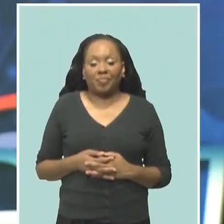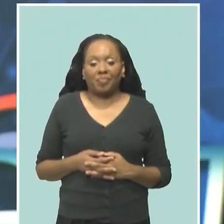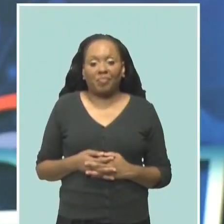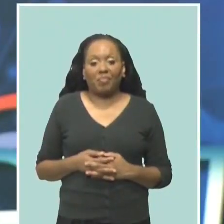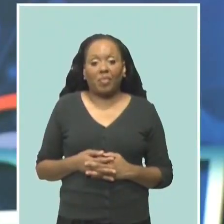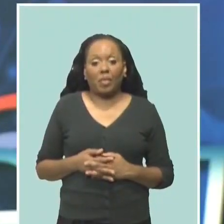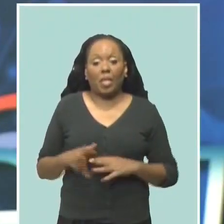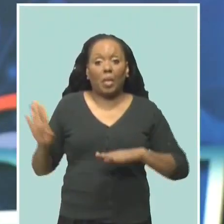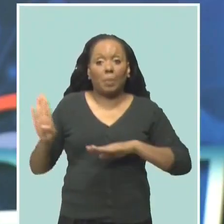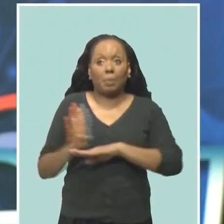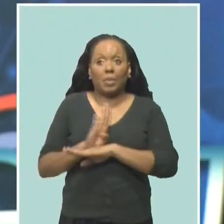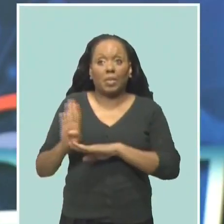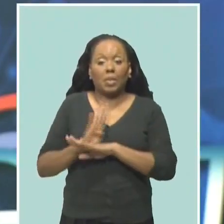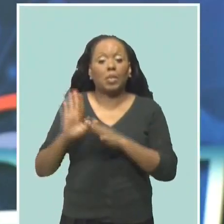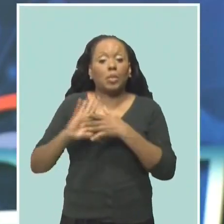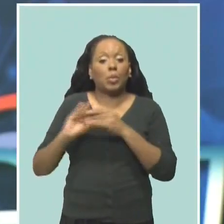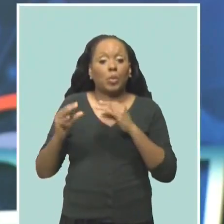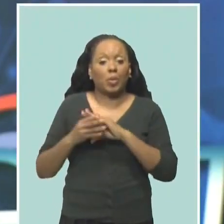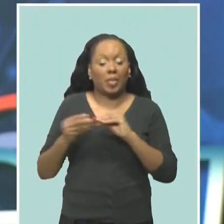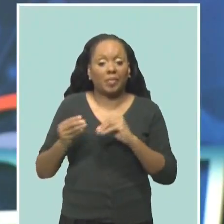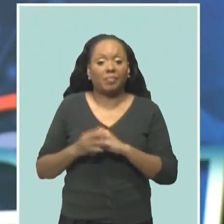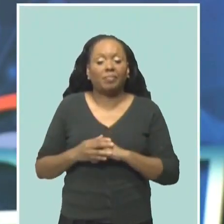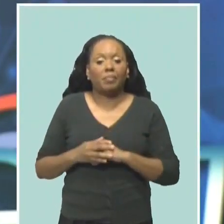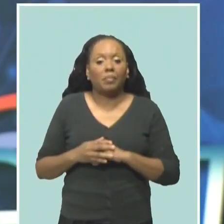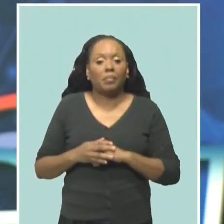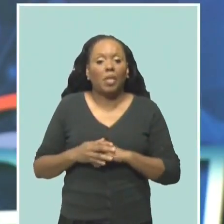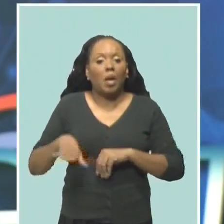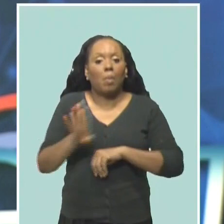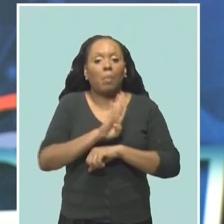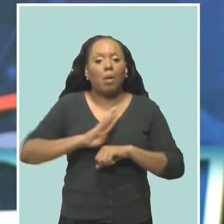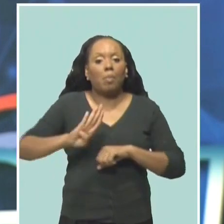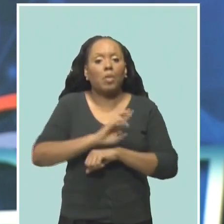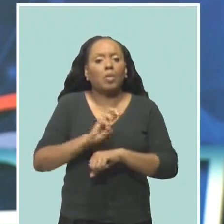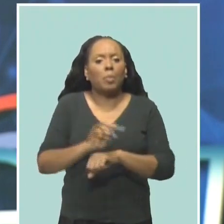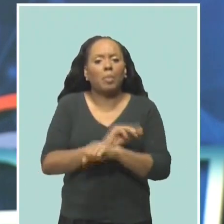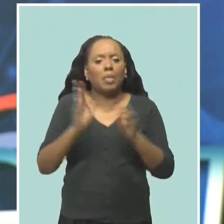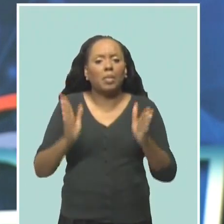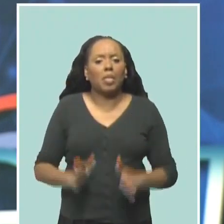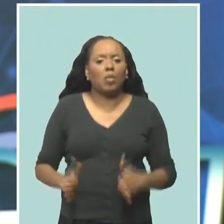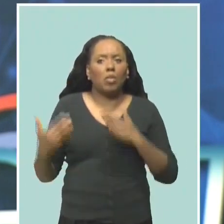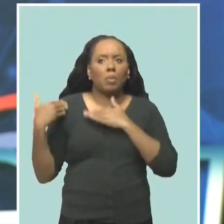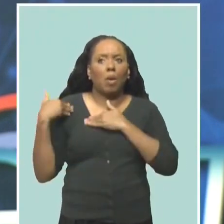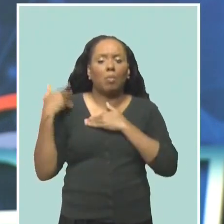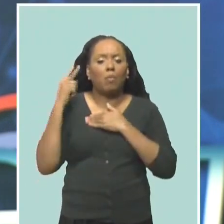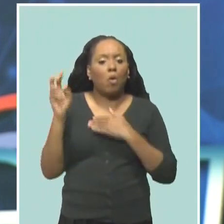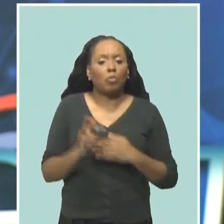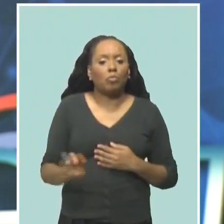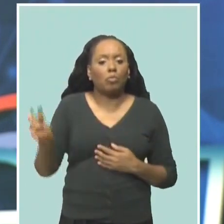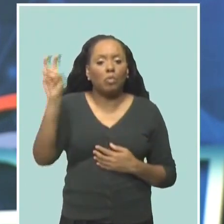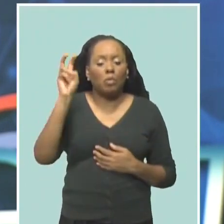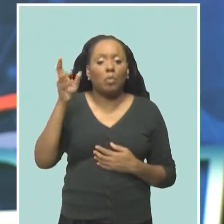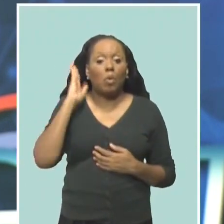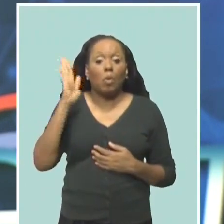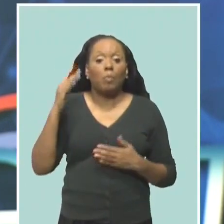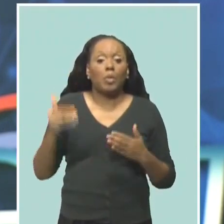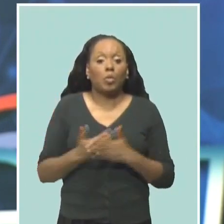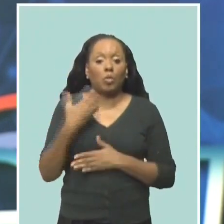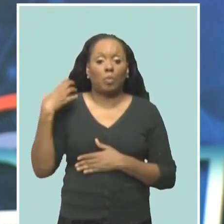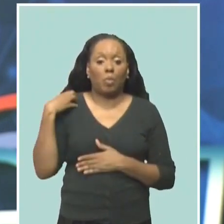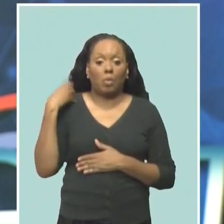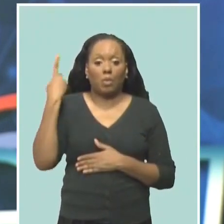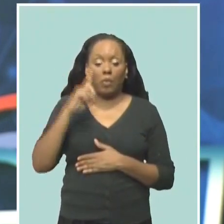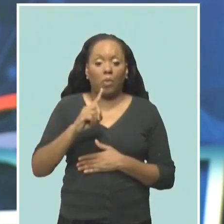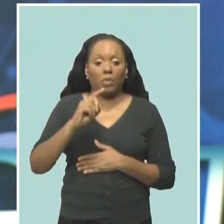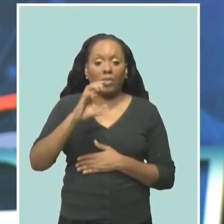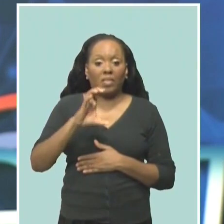In business tonight, Barbados Minister of Tourism and International Transport Ian Gooding-Edghill has been elected the new chairman of the Caribbean